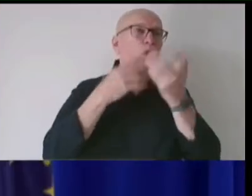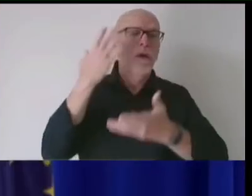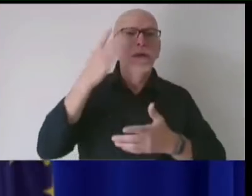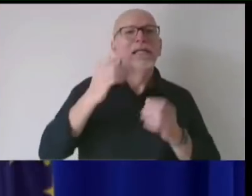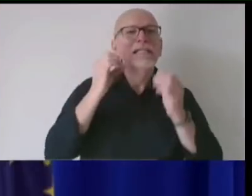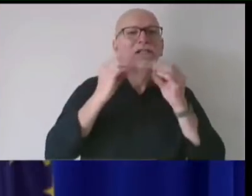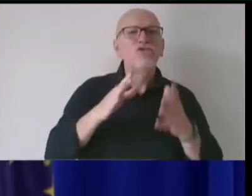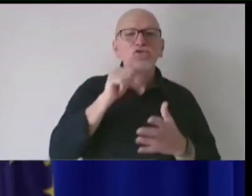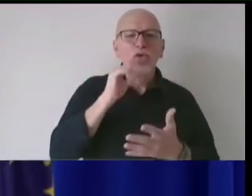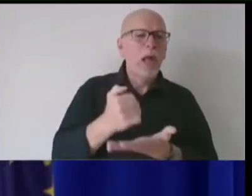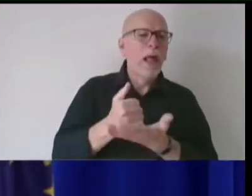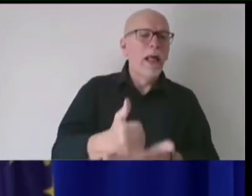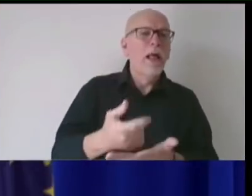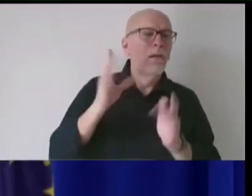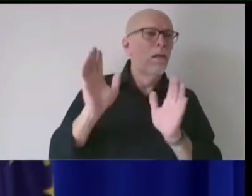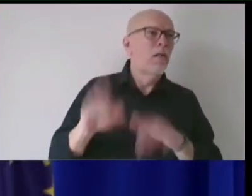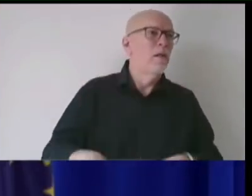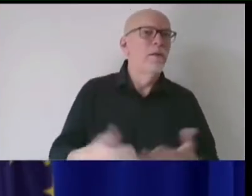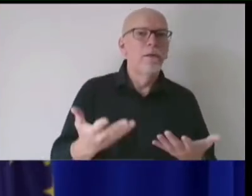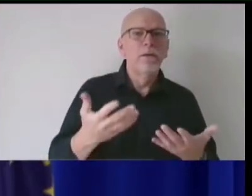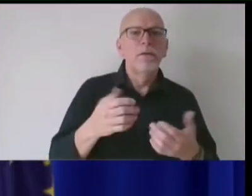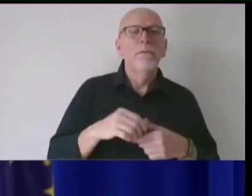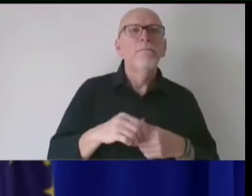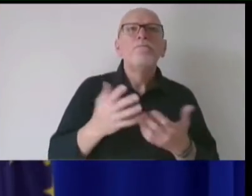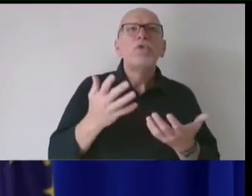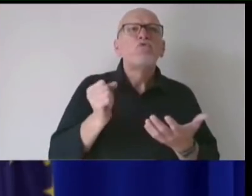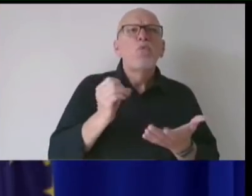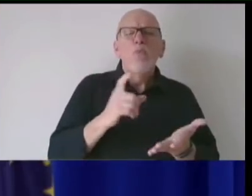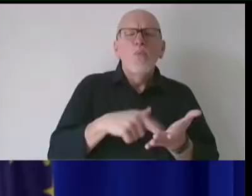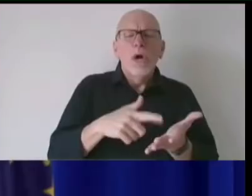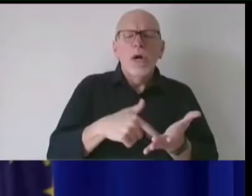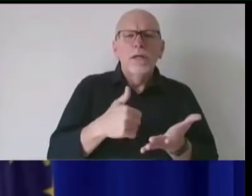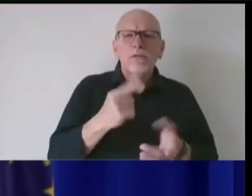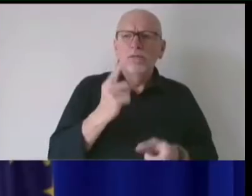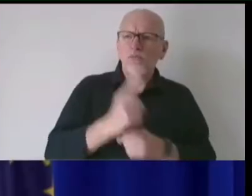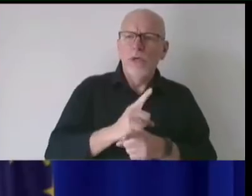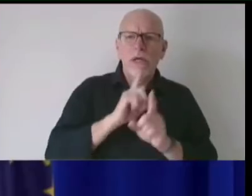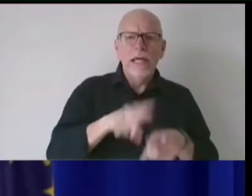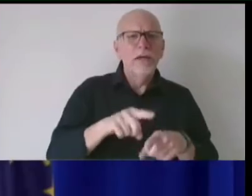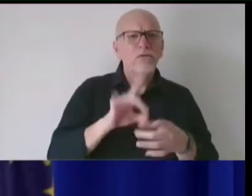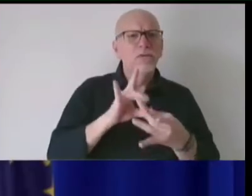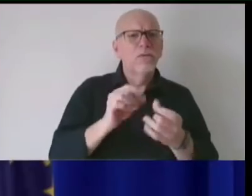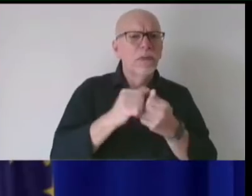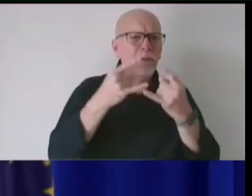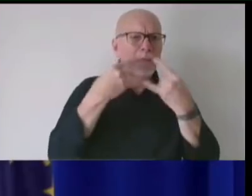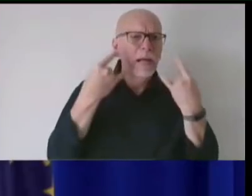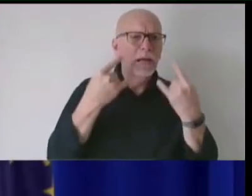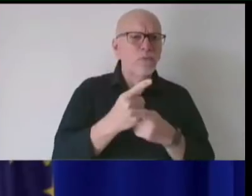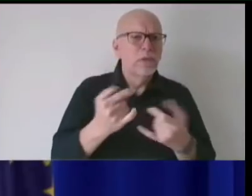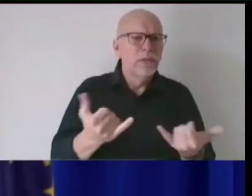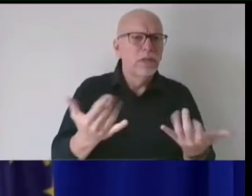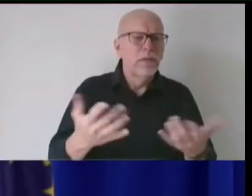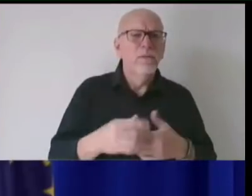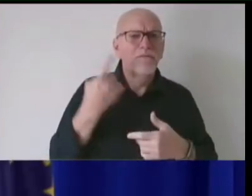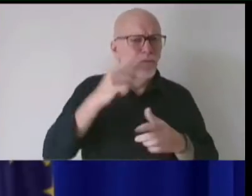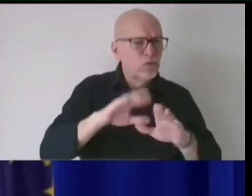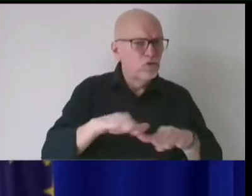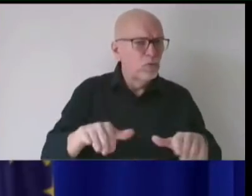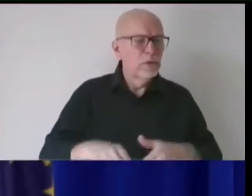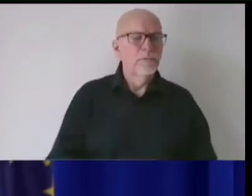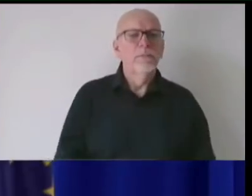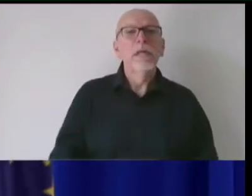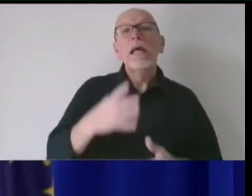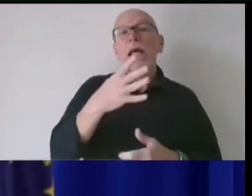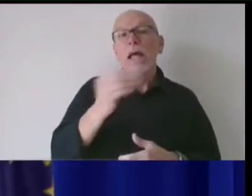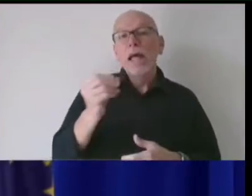really want to help her. What's the answer as far as masks is concerned right now, especially for children